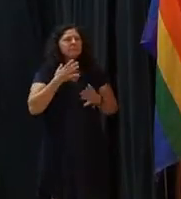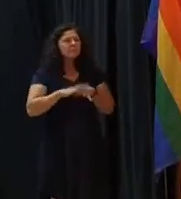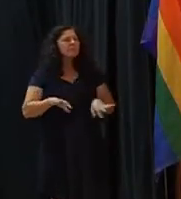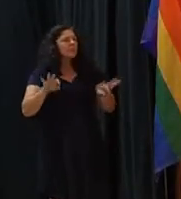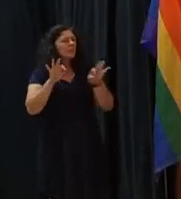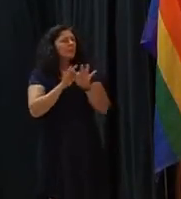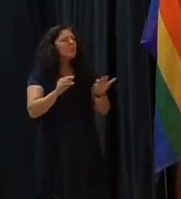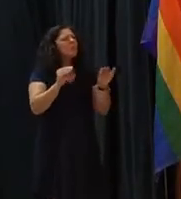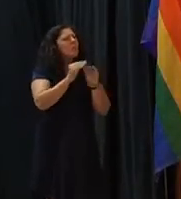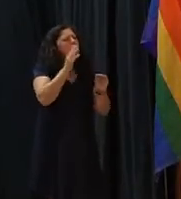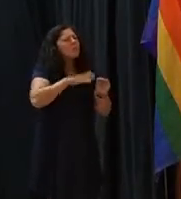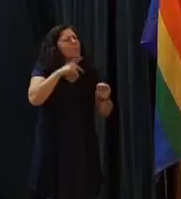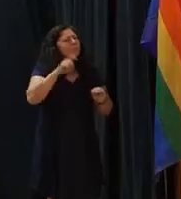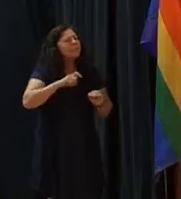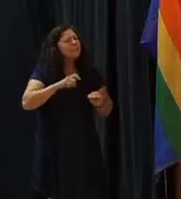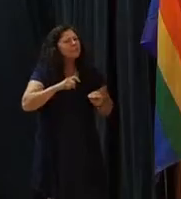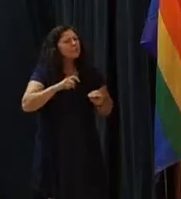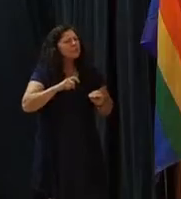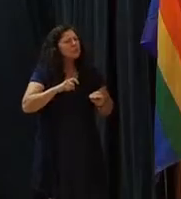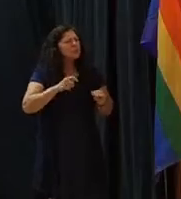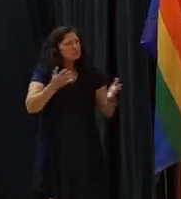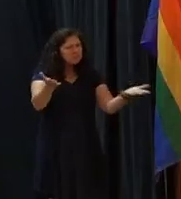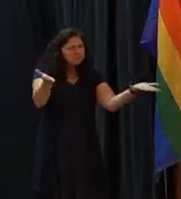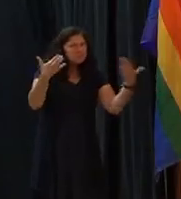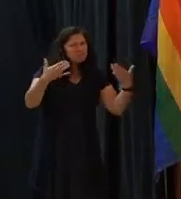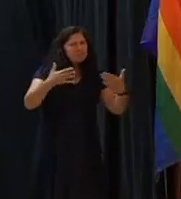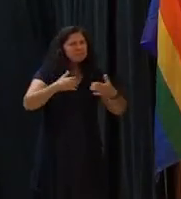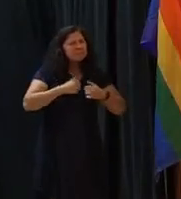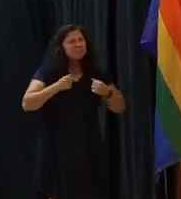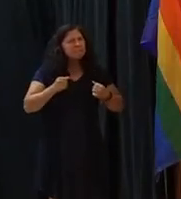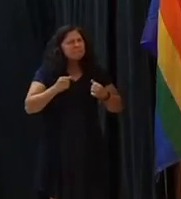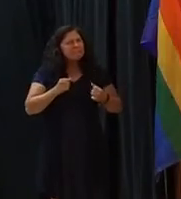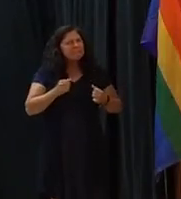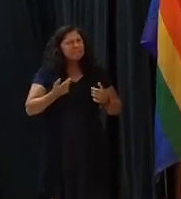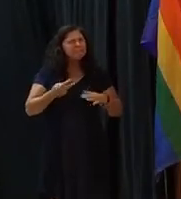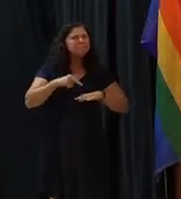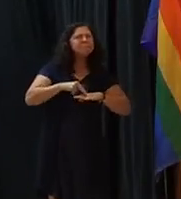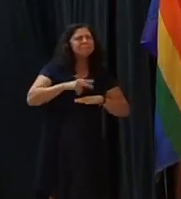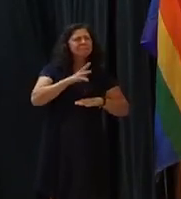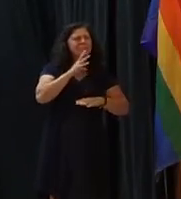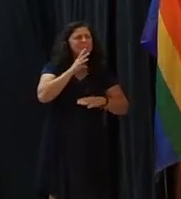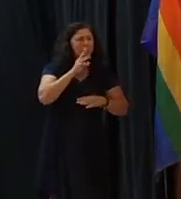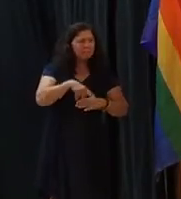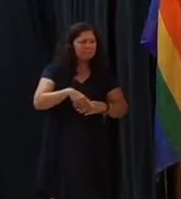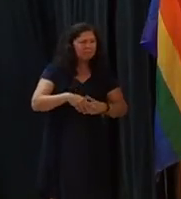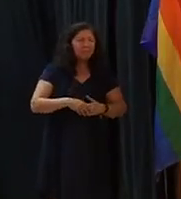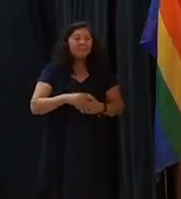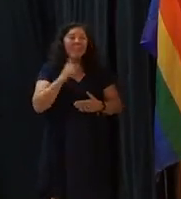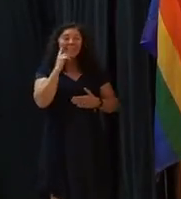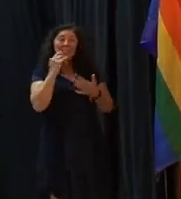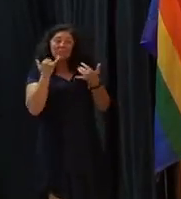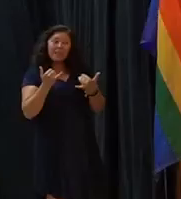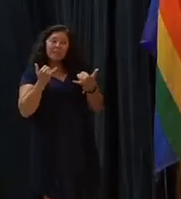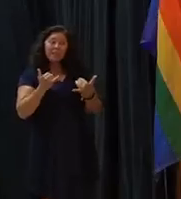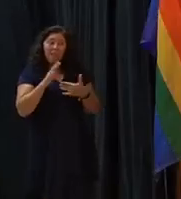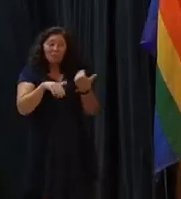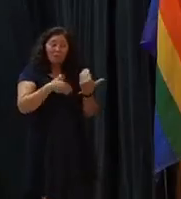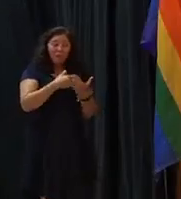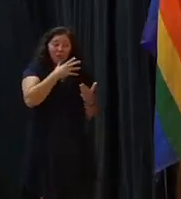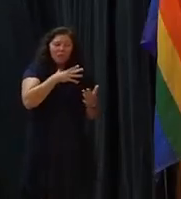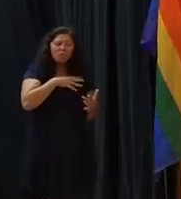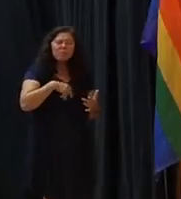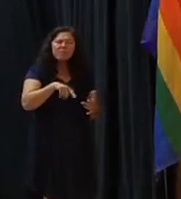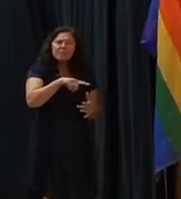that more women come out and speak about it. And also, I think right now, although women are part of the